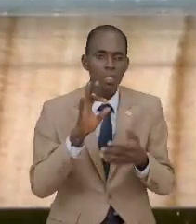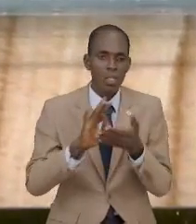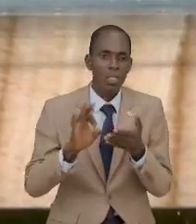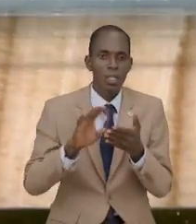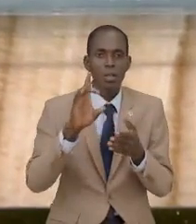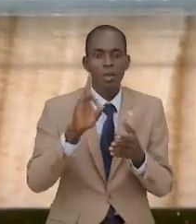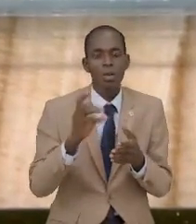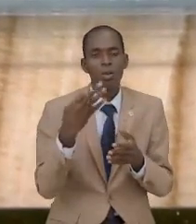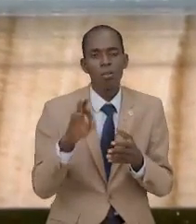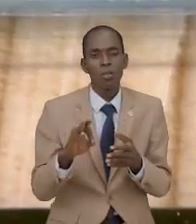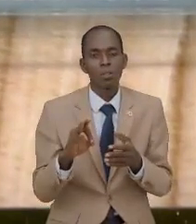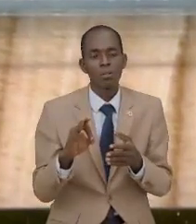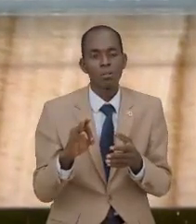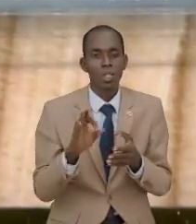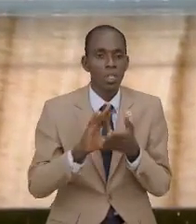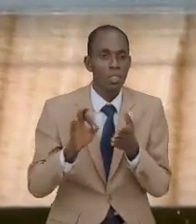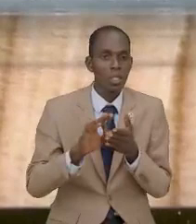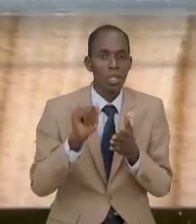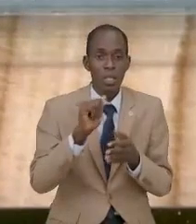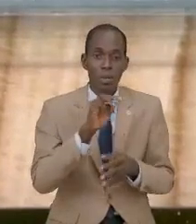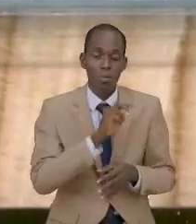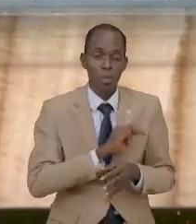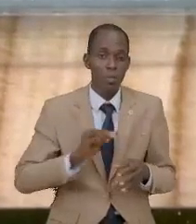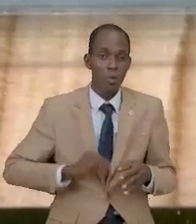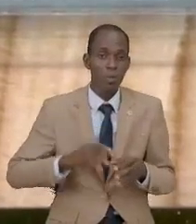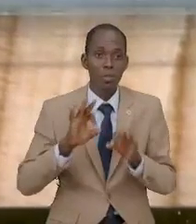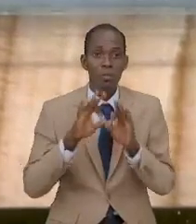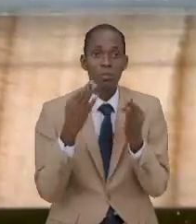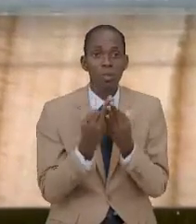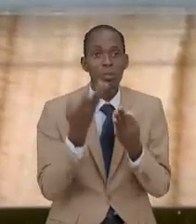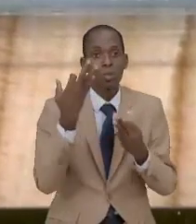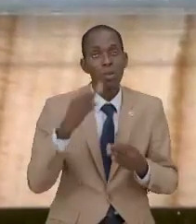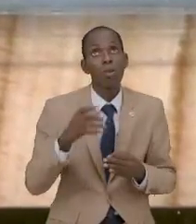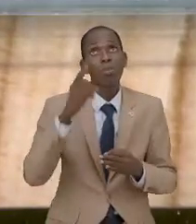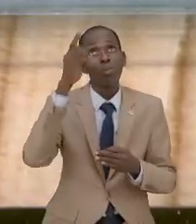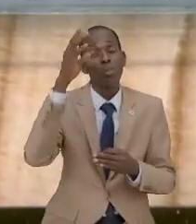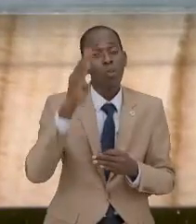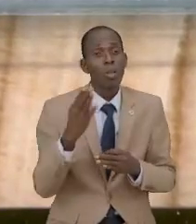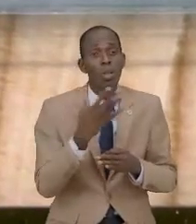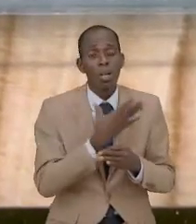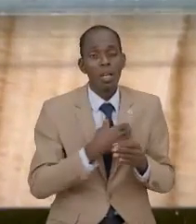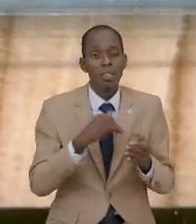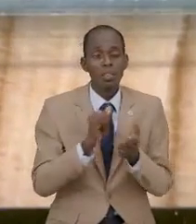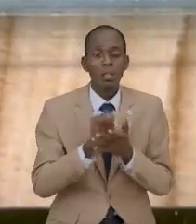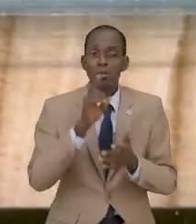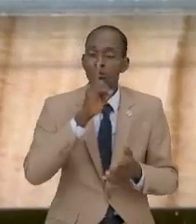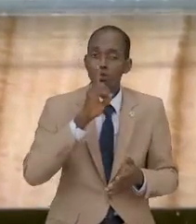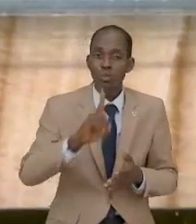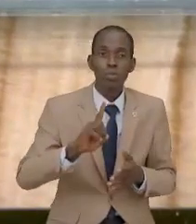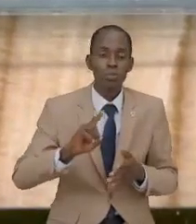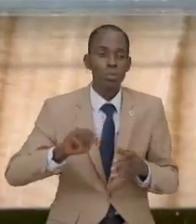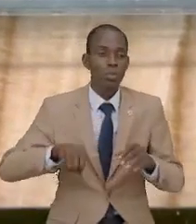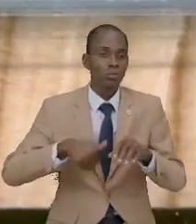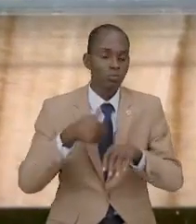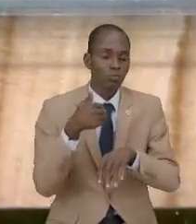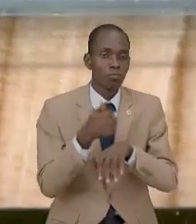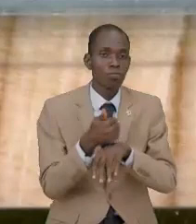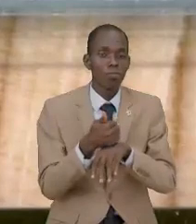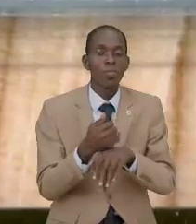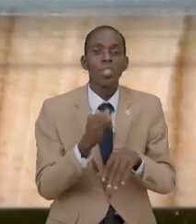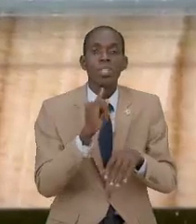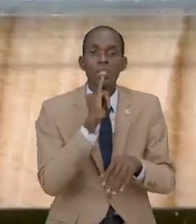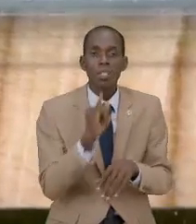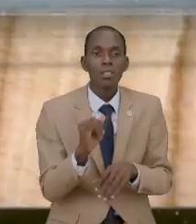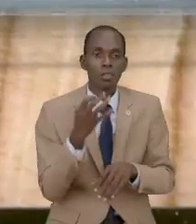family of God with real conviction, confirmation, and assurance based on